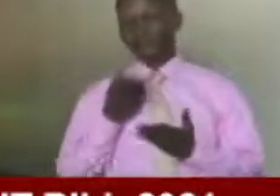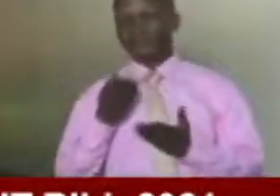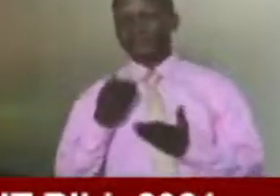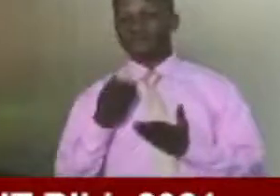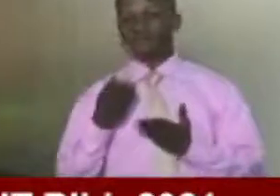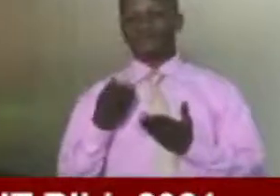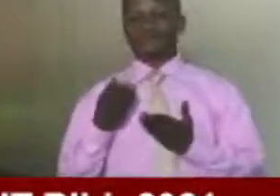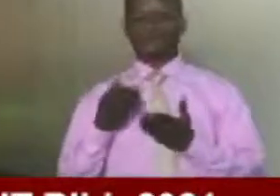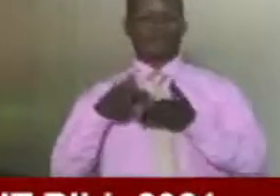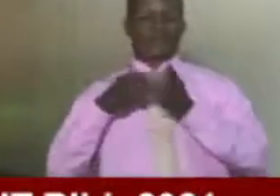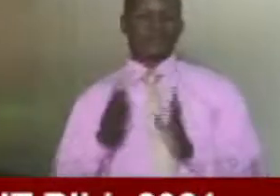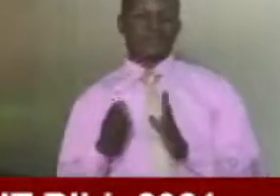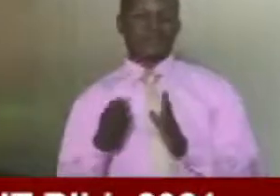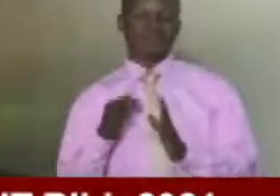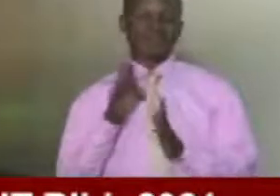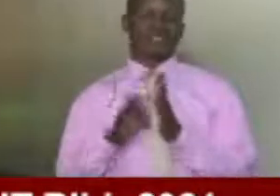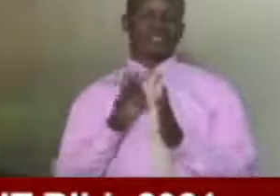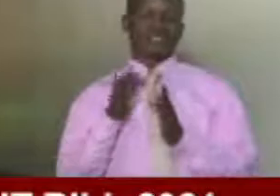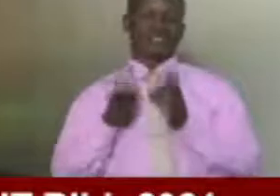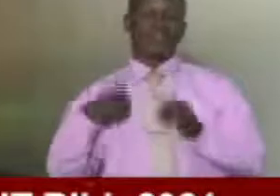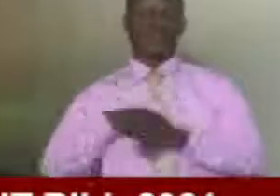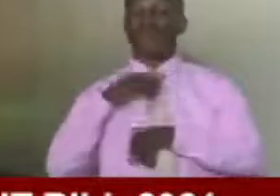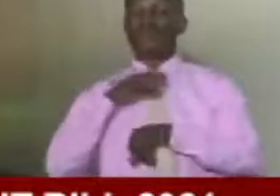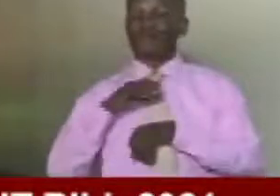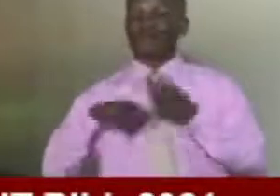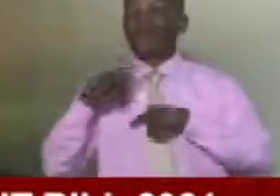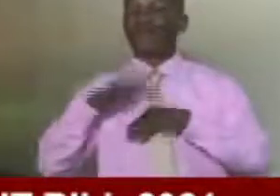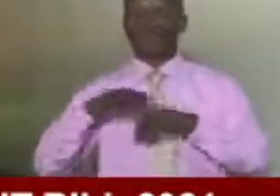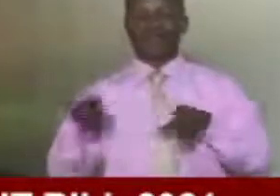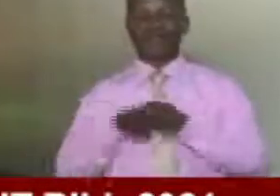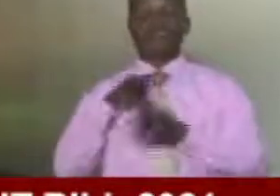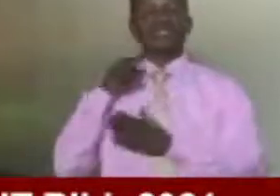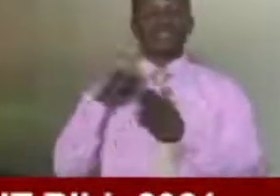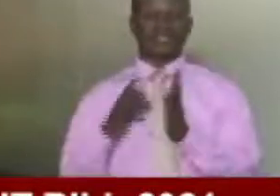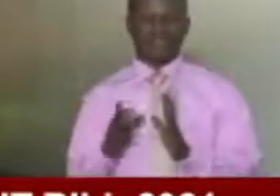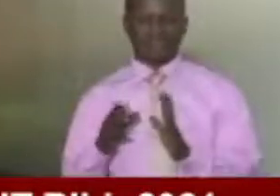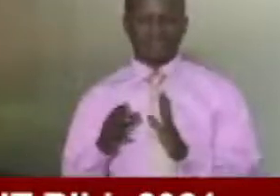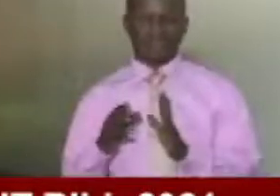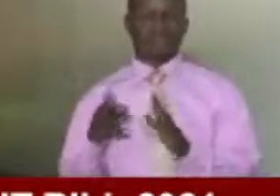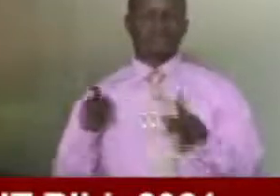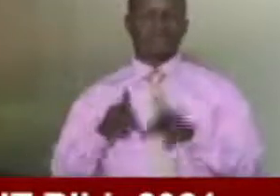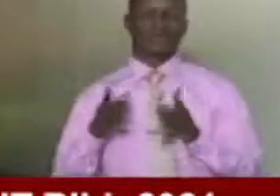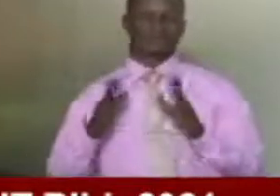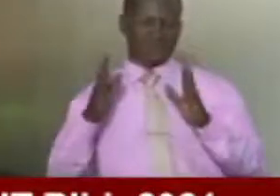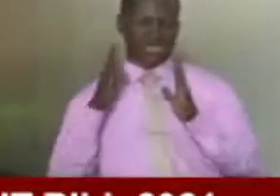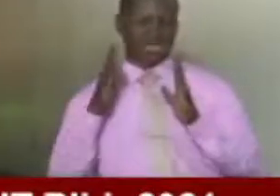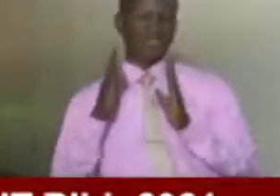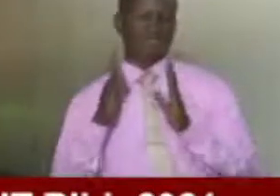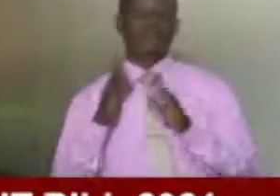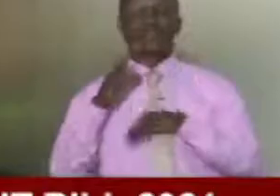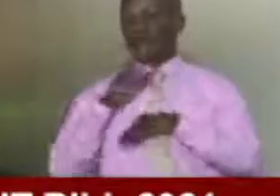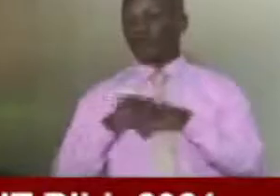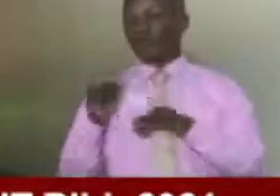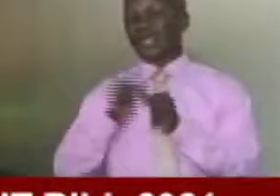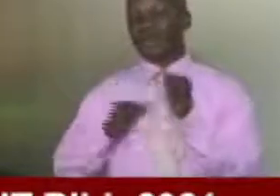for leadership, and if we go on like this, you know, diverting attention from the real things and then giving us things that everybody